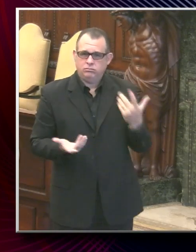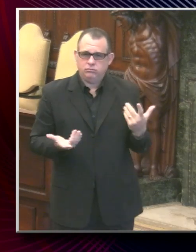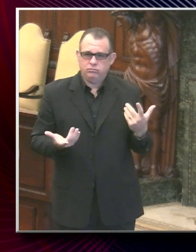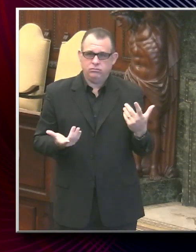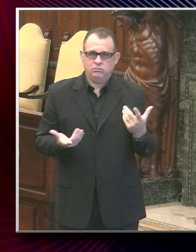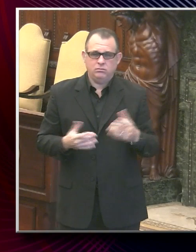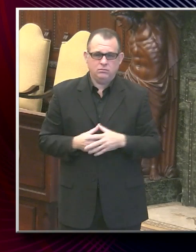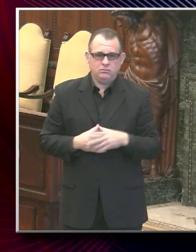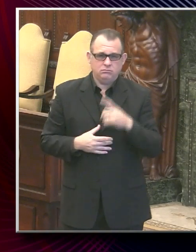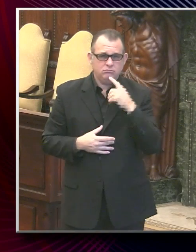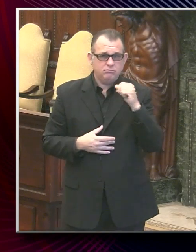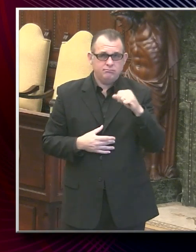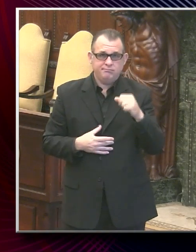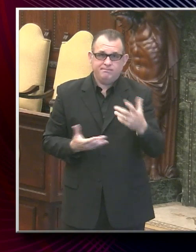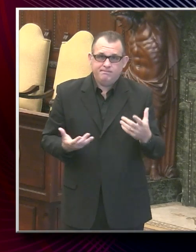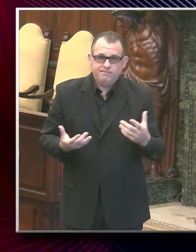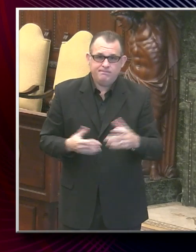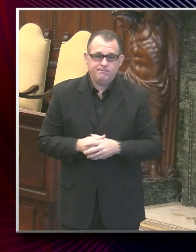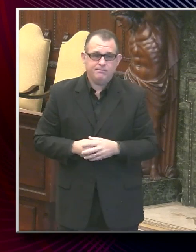point.